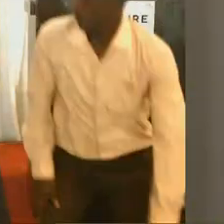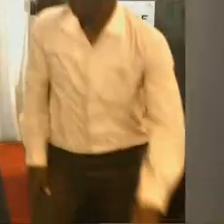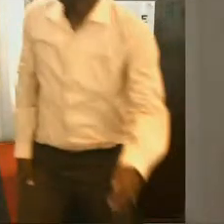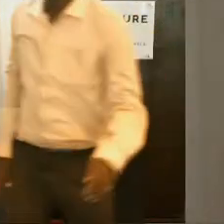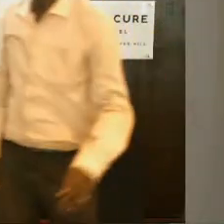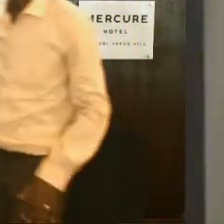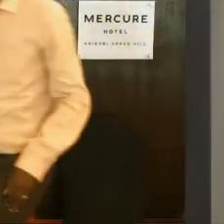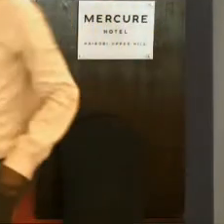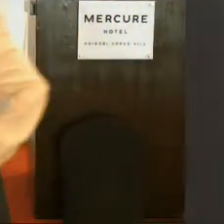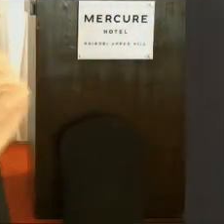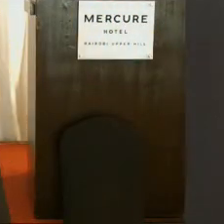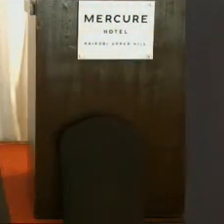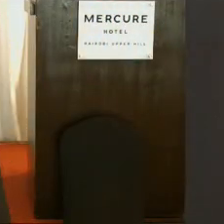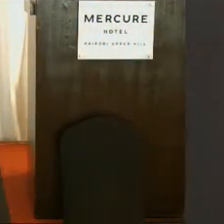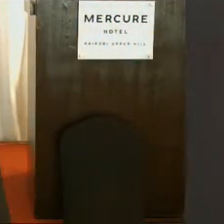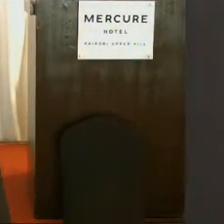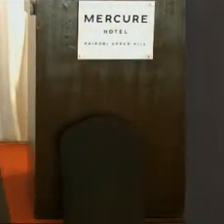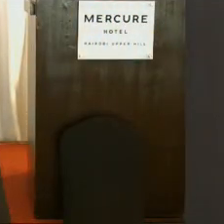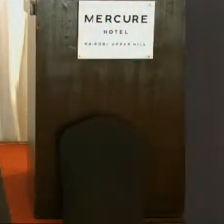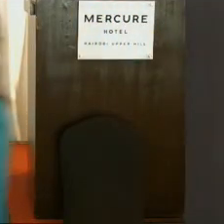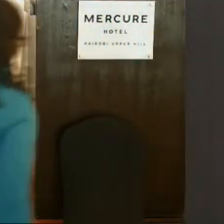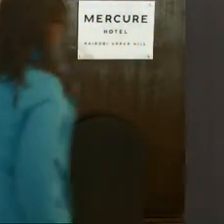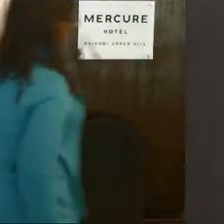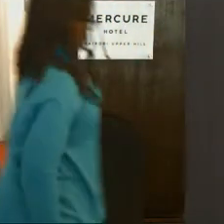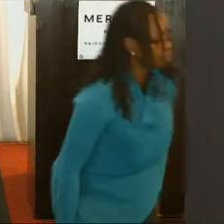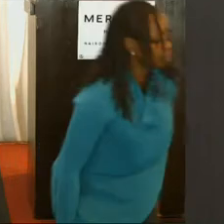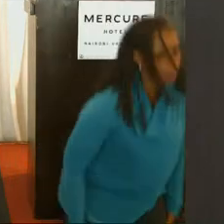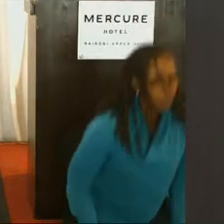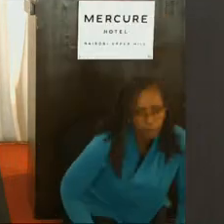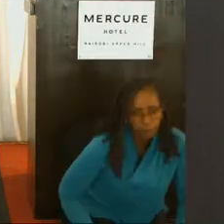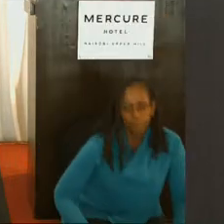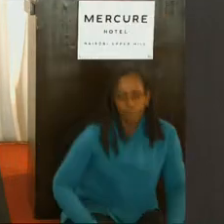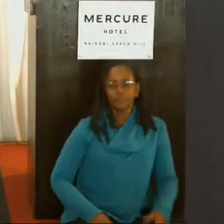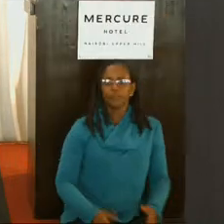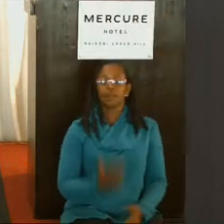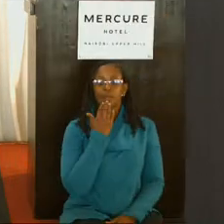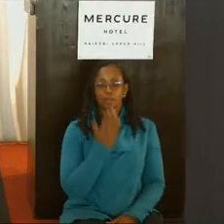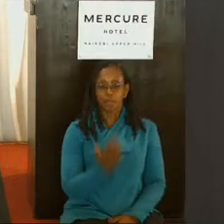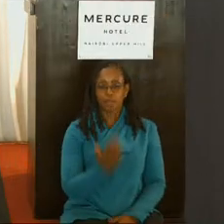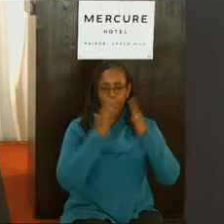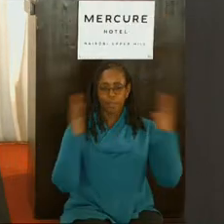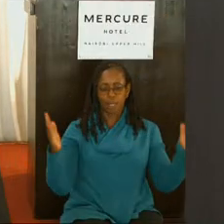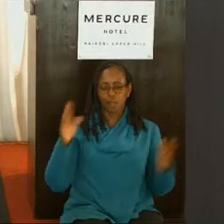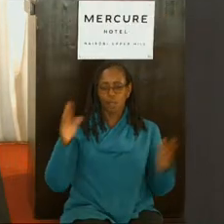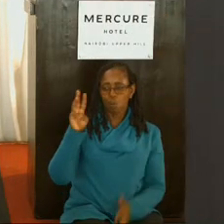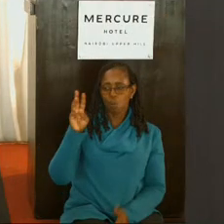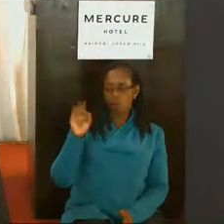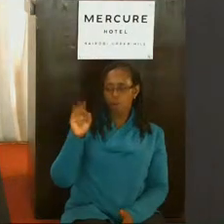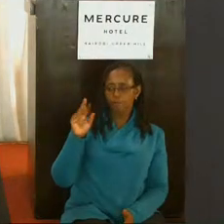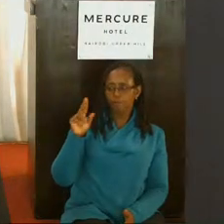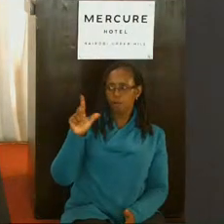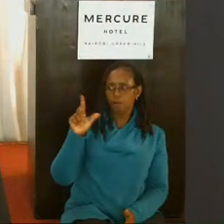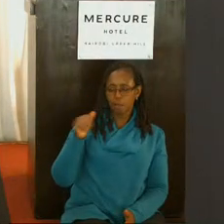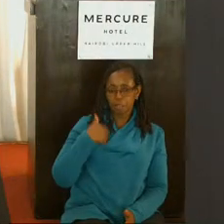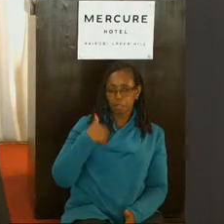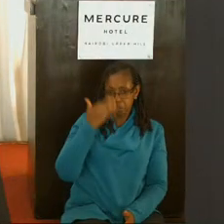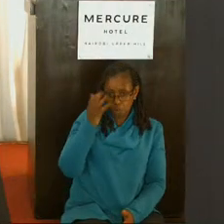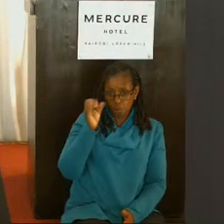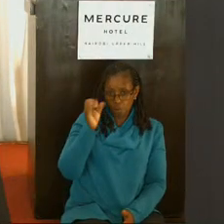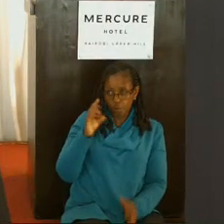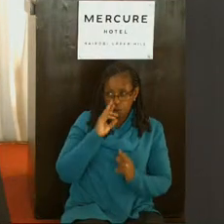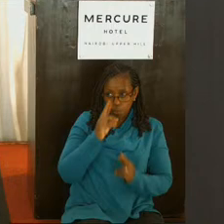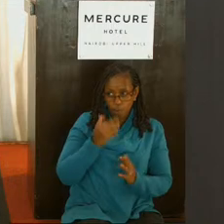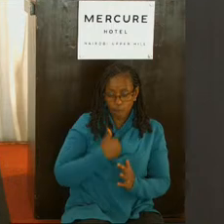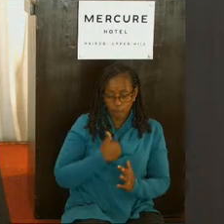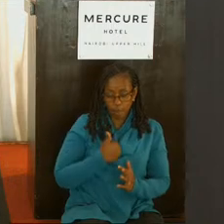thank you very much Mr afula I think that's that's quite interesting data I don't know that there is a report published if it's out there that we can